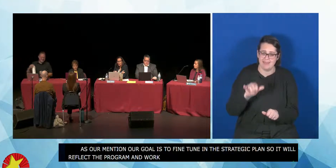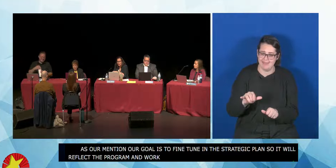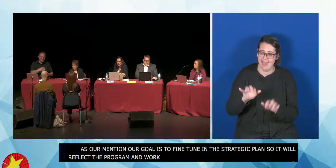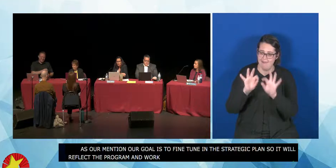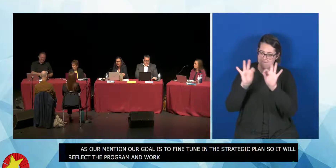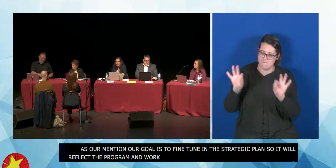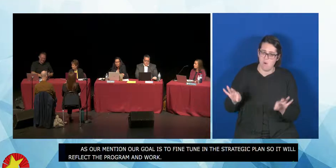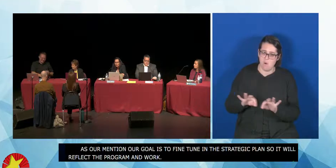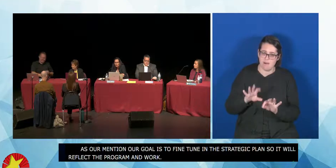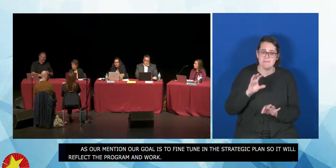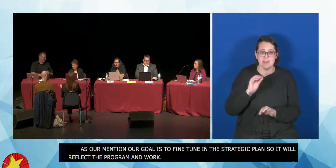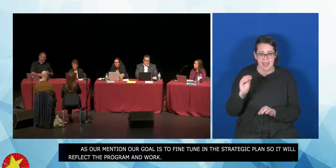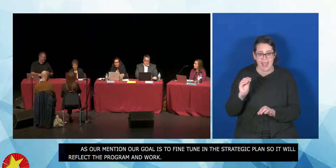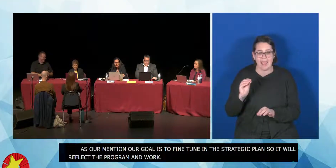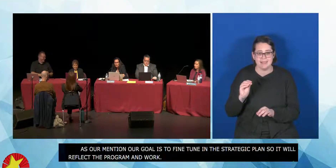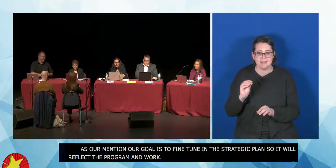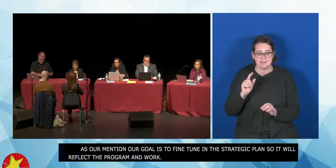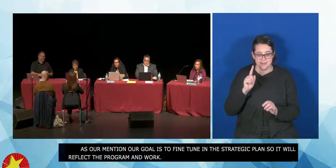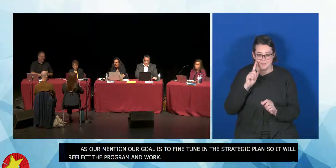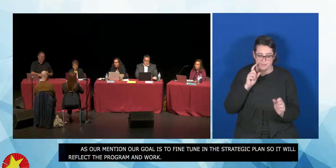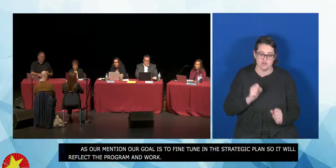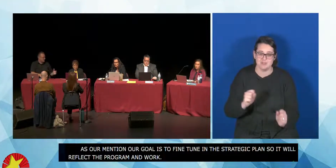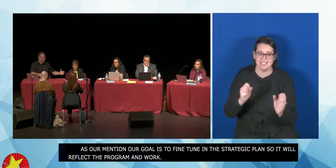the strategic plan.